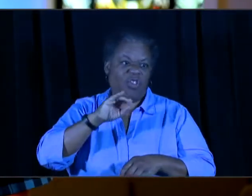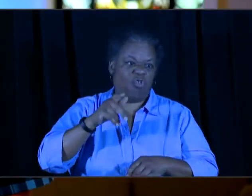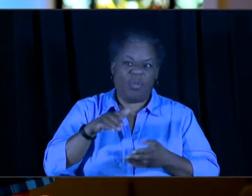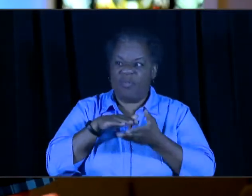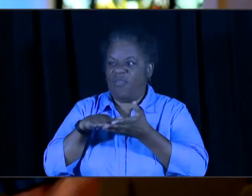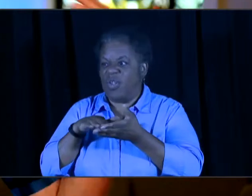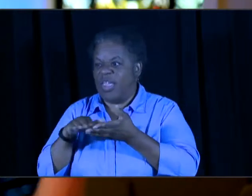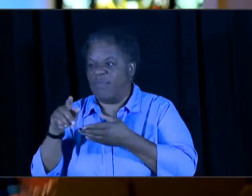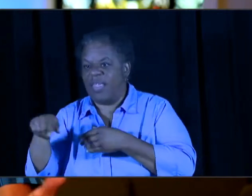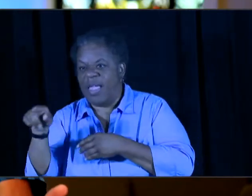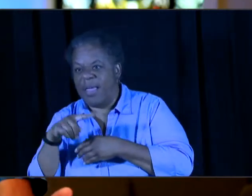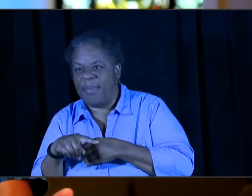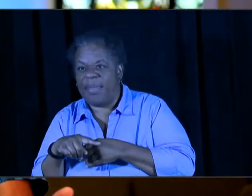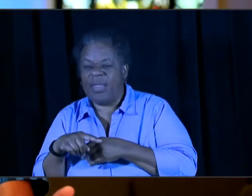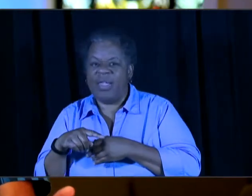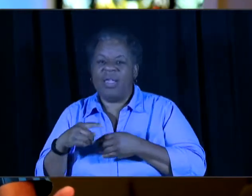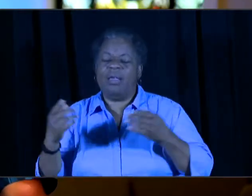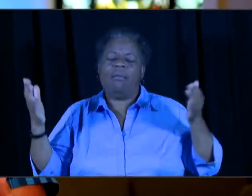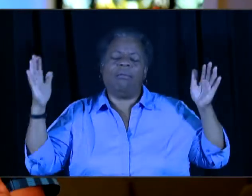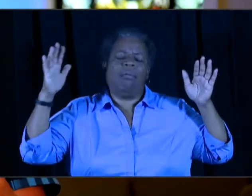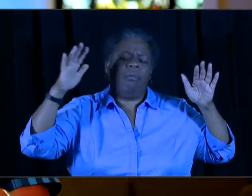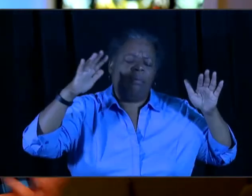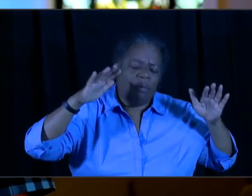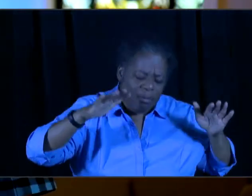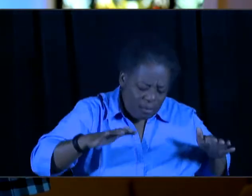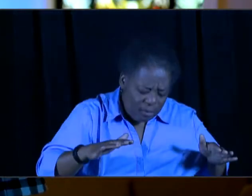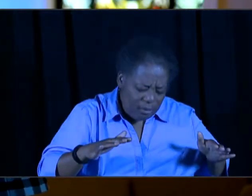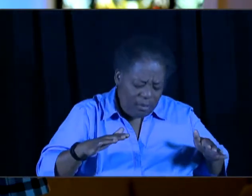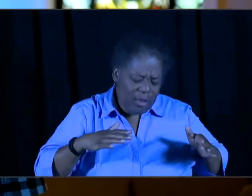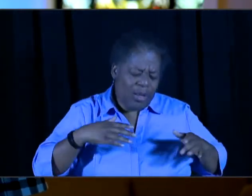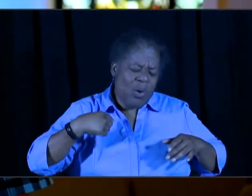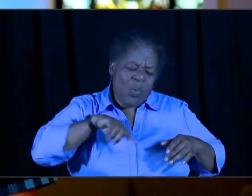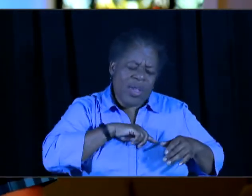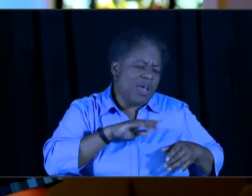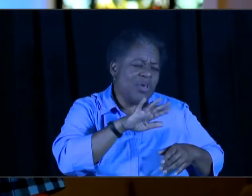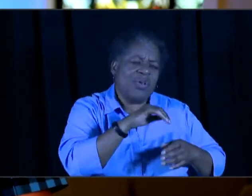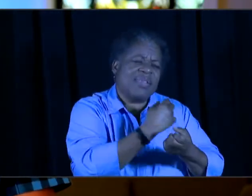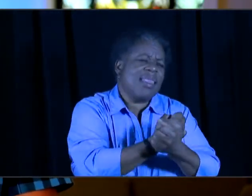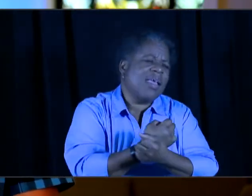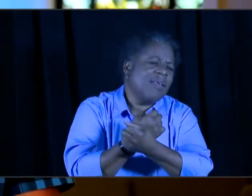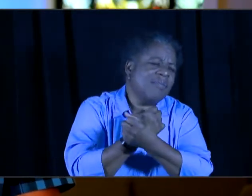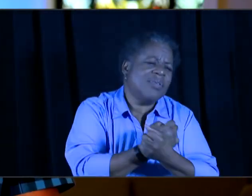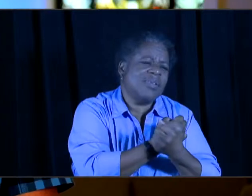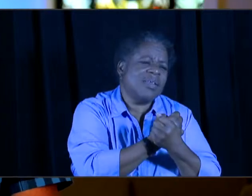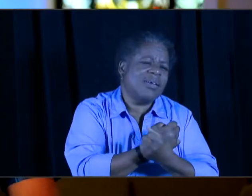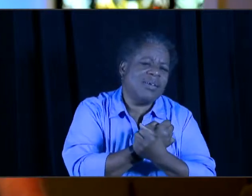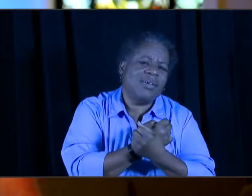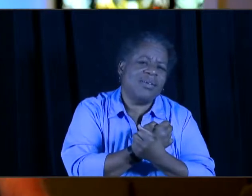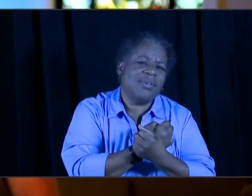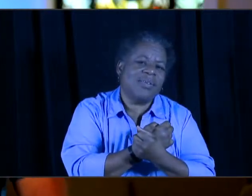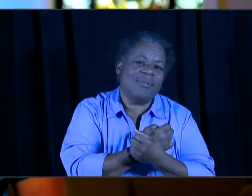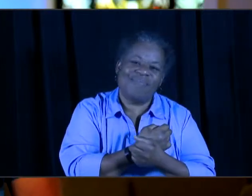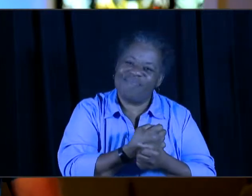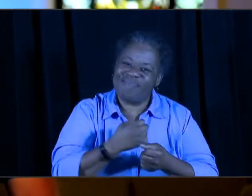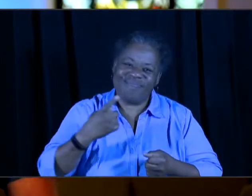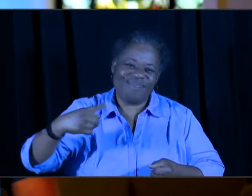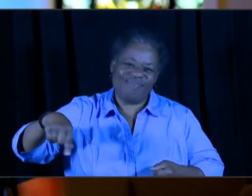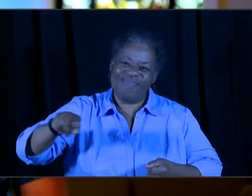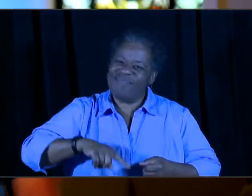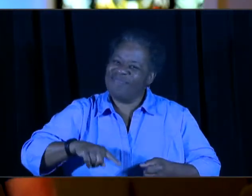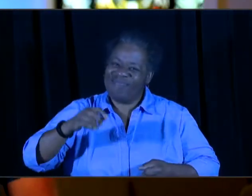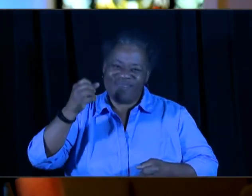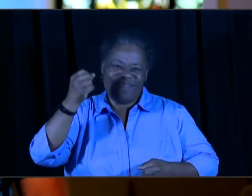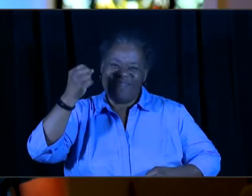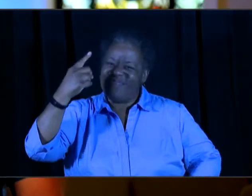forgive them. They throw themselves at Joseph's feet and say, "We are your slaves." You see, they still don't get it. They